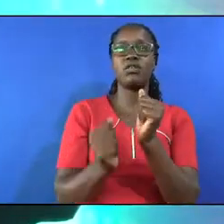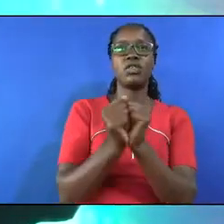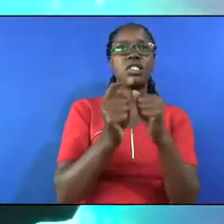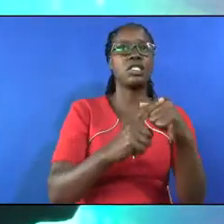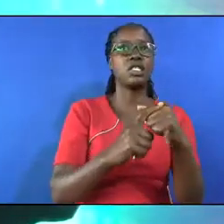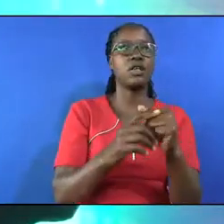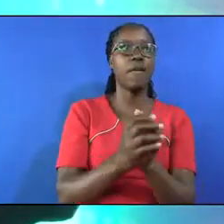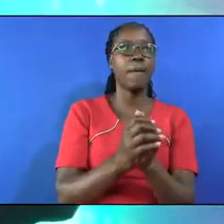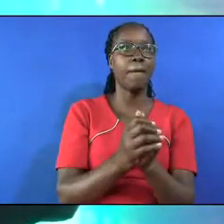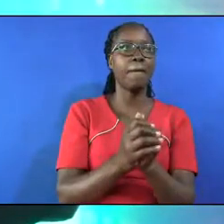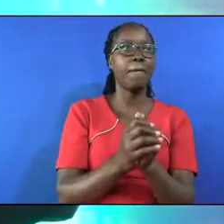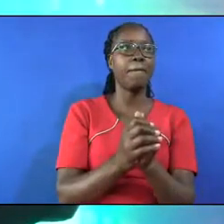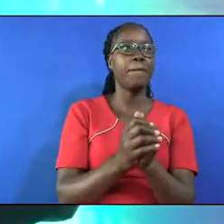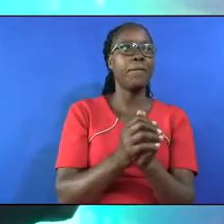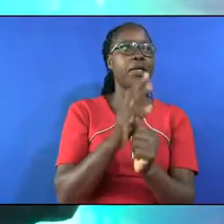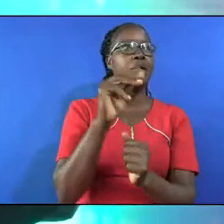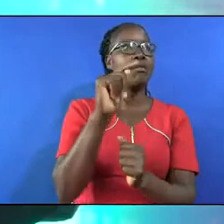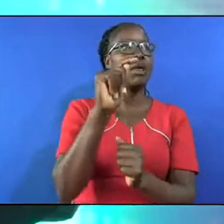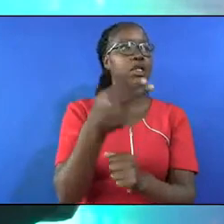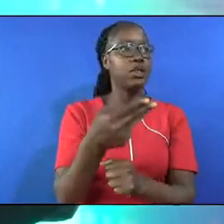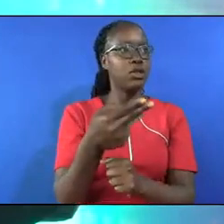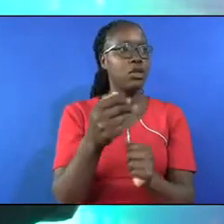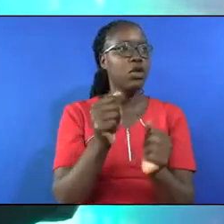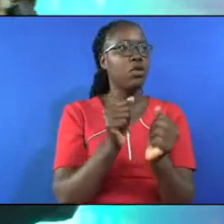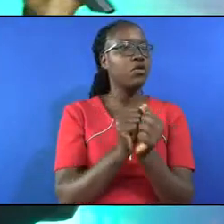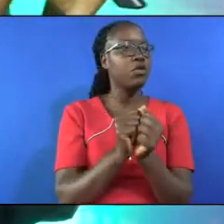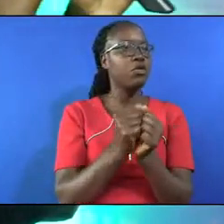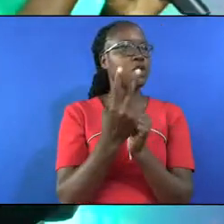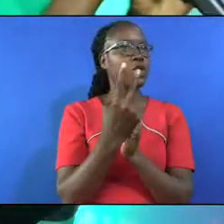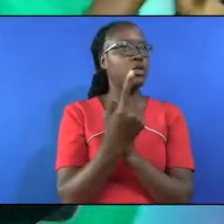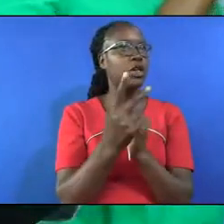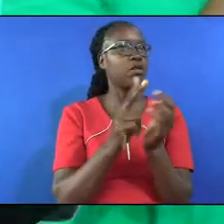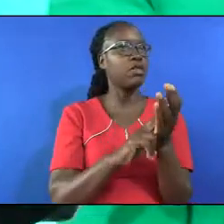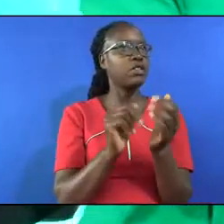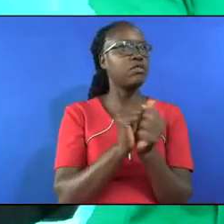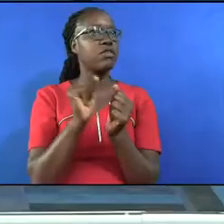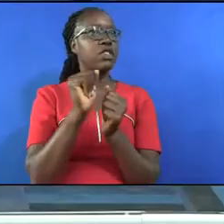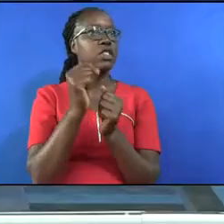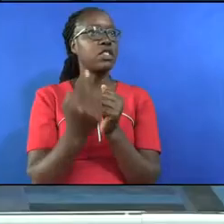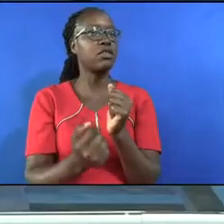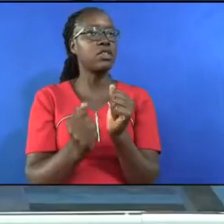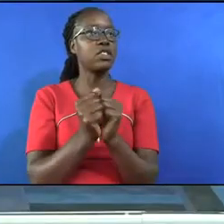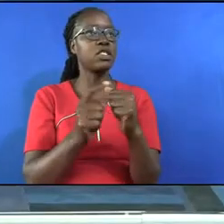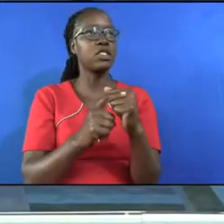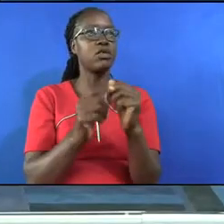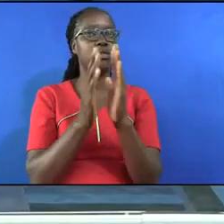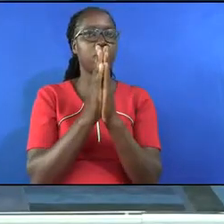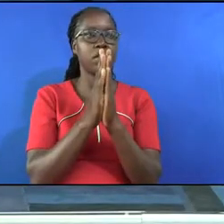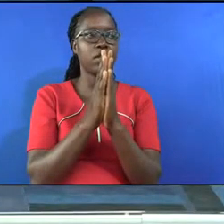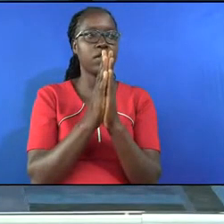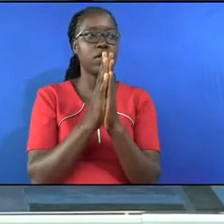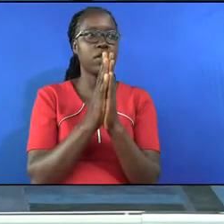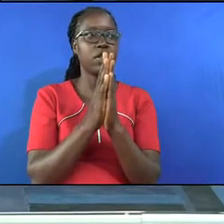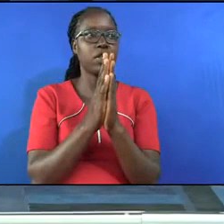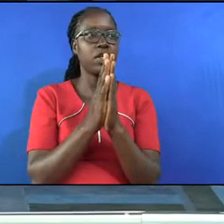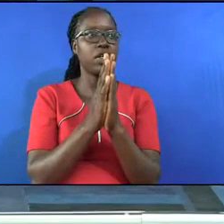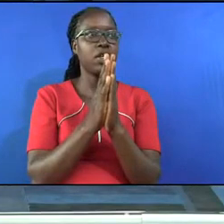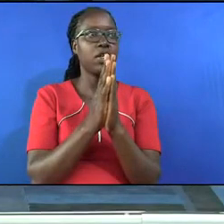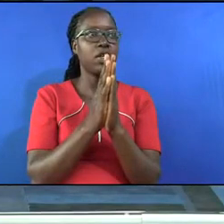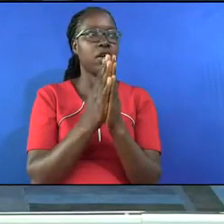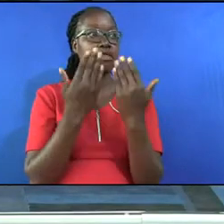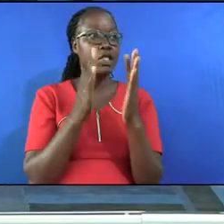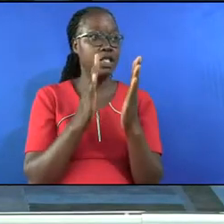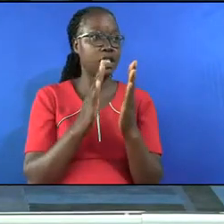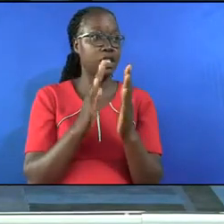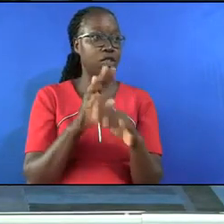16. And before I start, I'd like to pray. And I'm requesting us